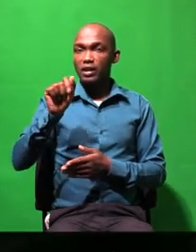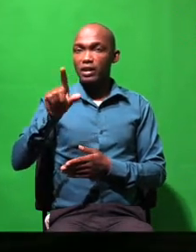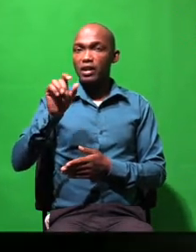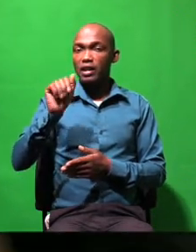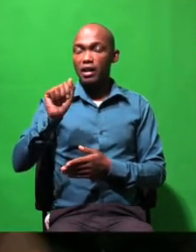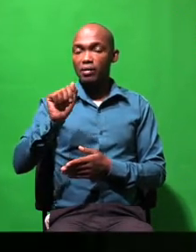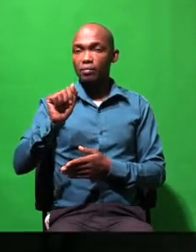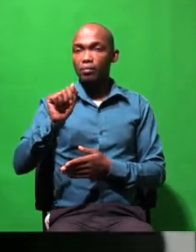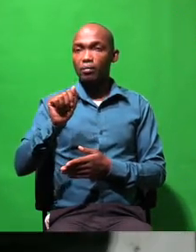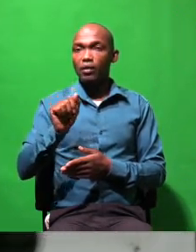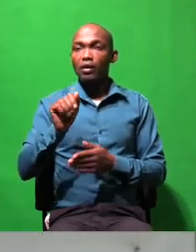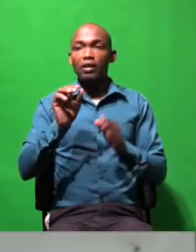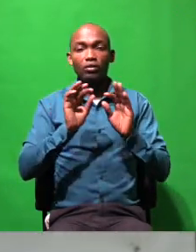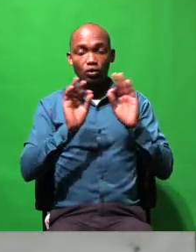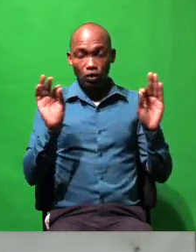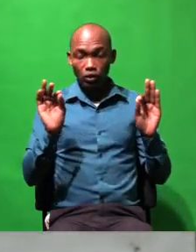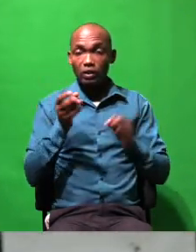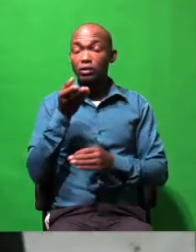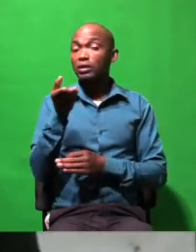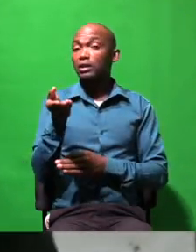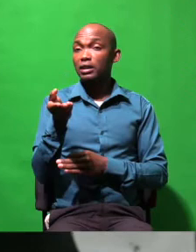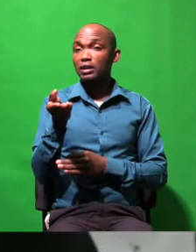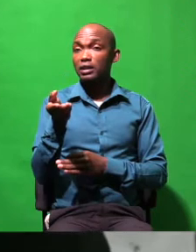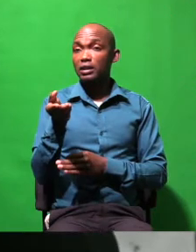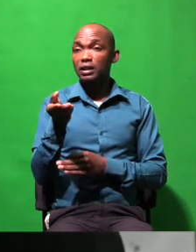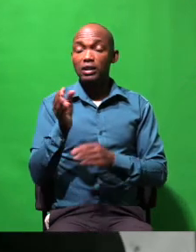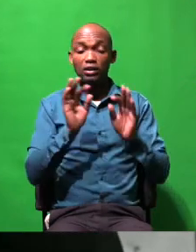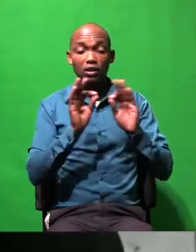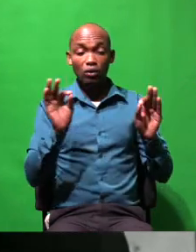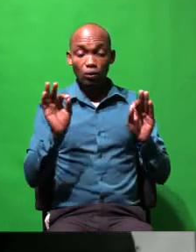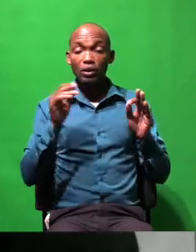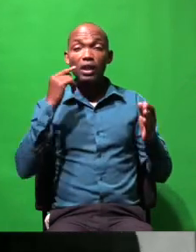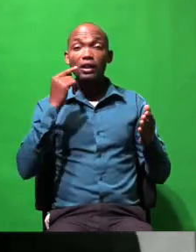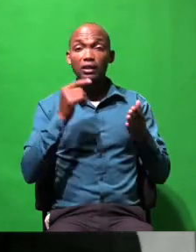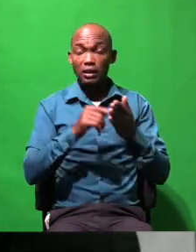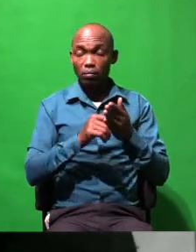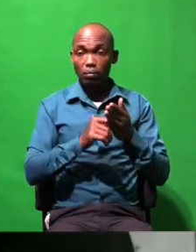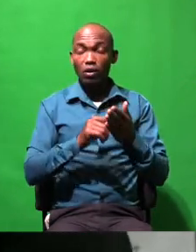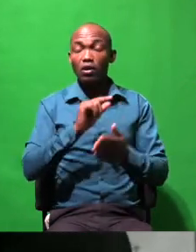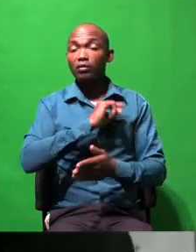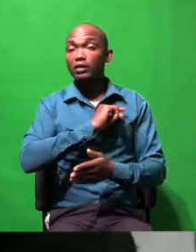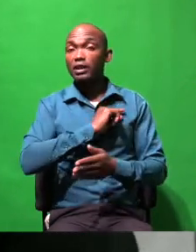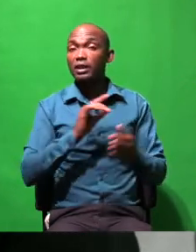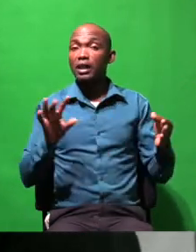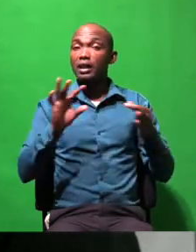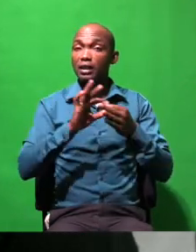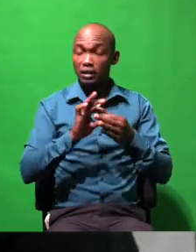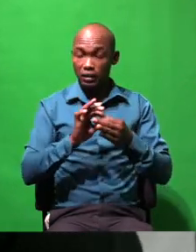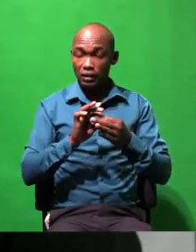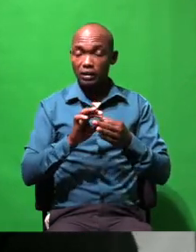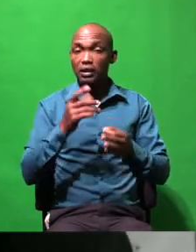hemophilia? Good. Hemophilia is good example of sex-linked traits